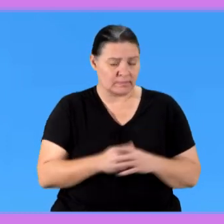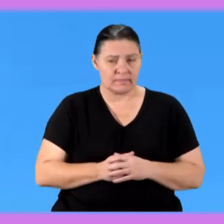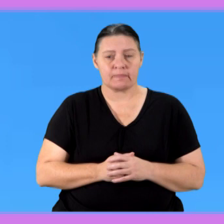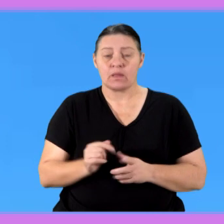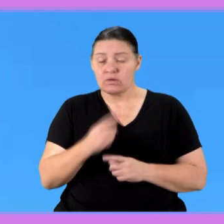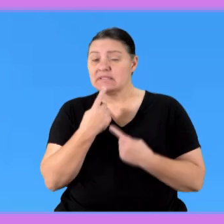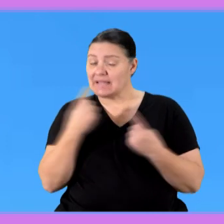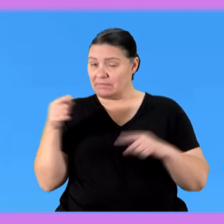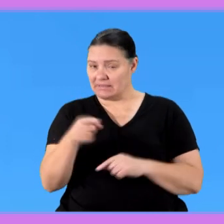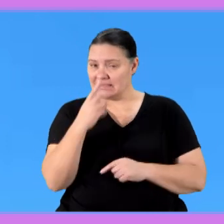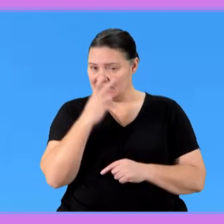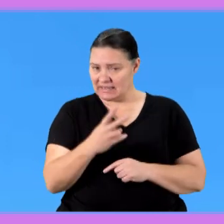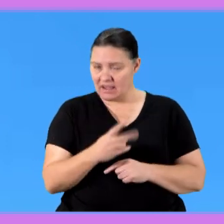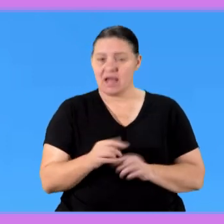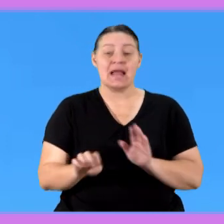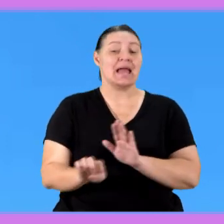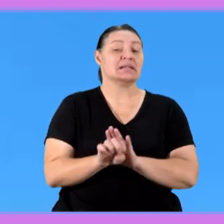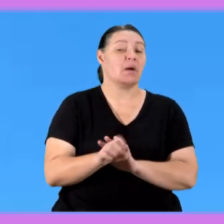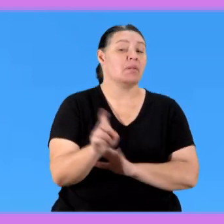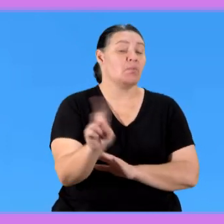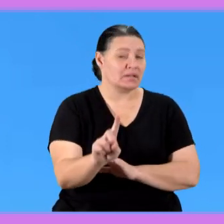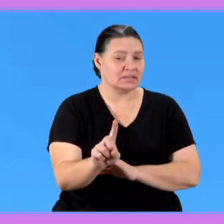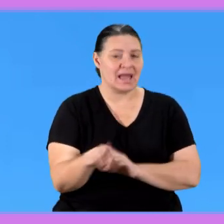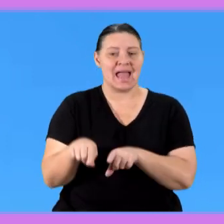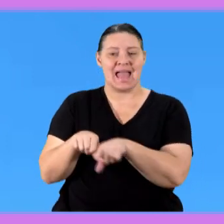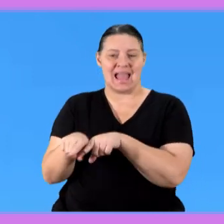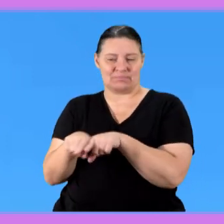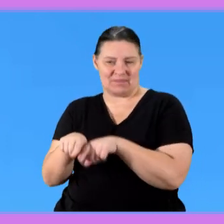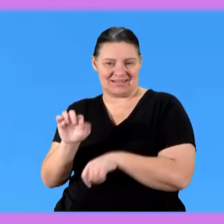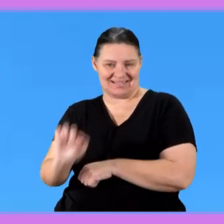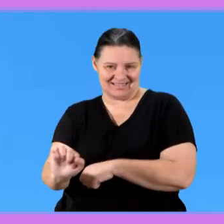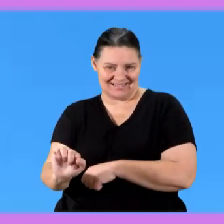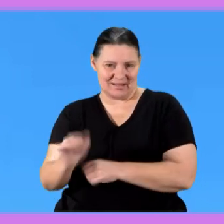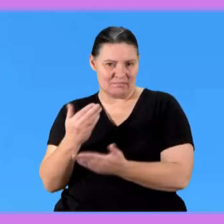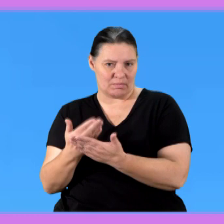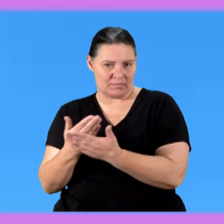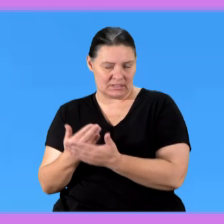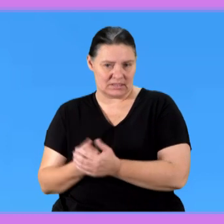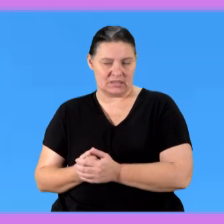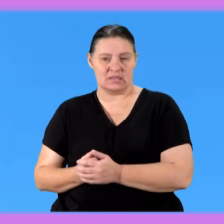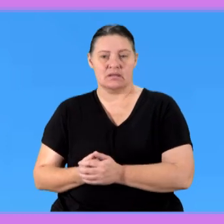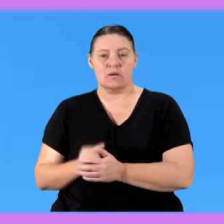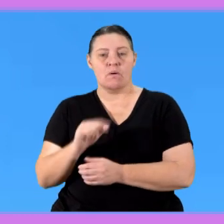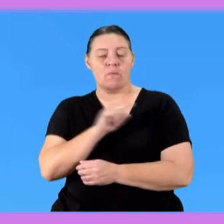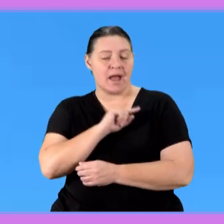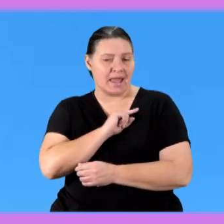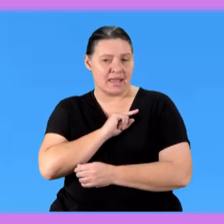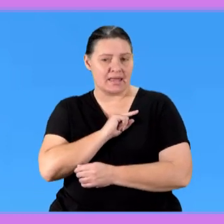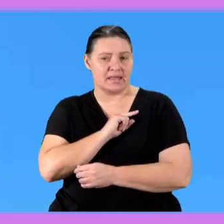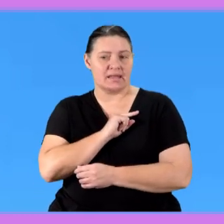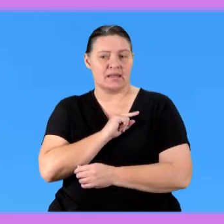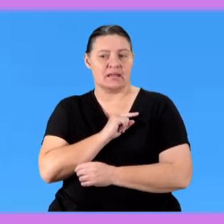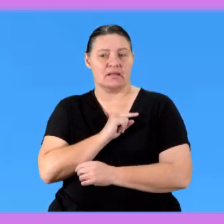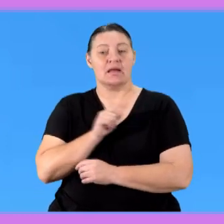probability? So looking at this statement here, we can see that this is an example of experimental probability.